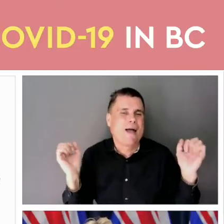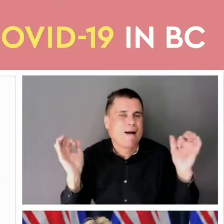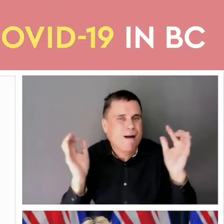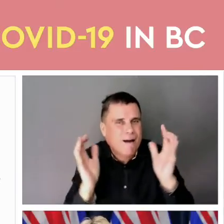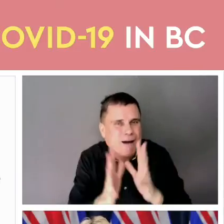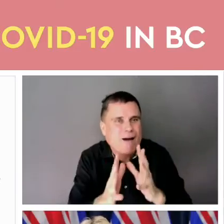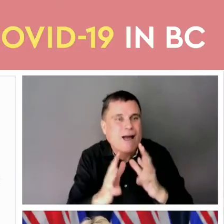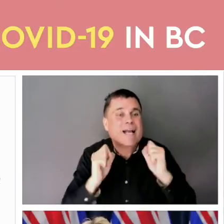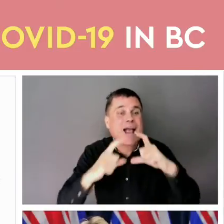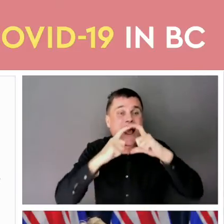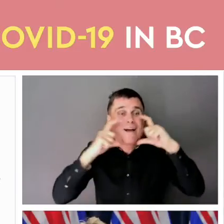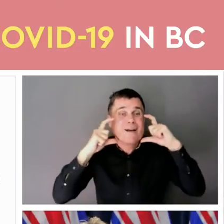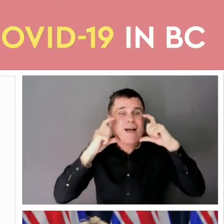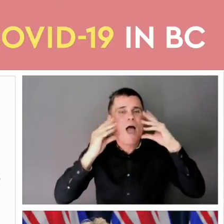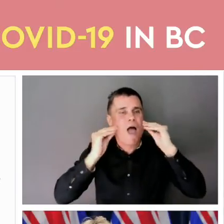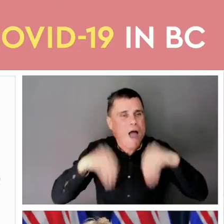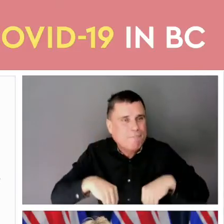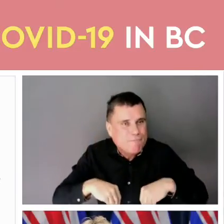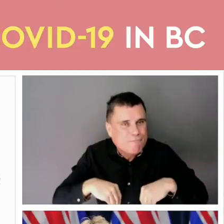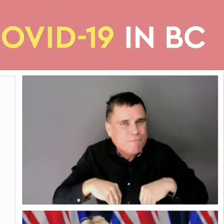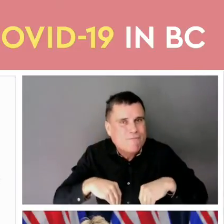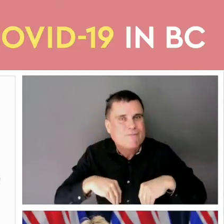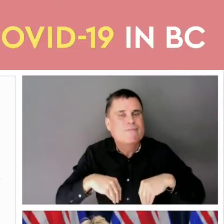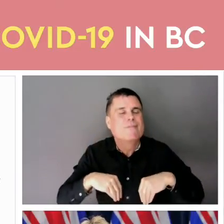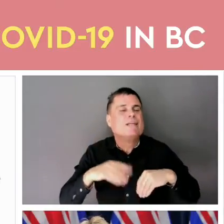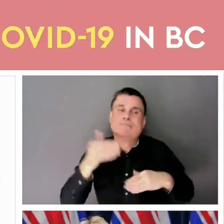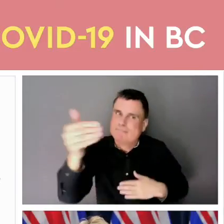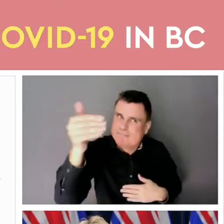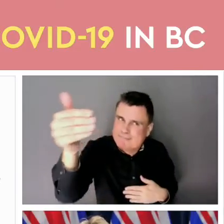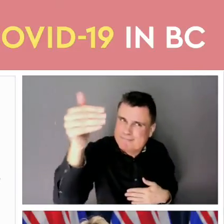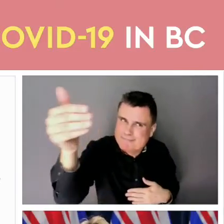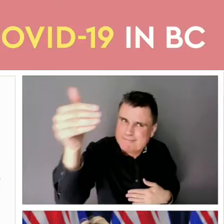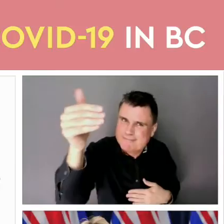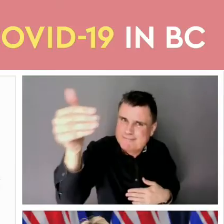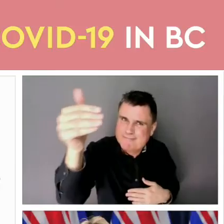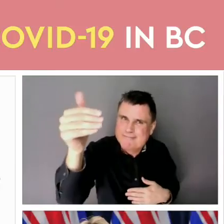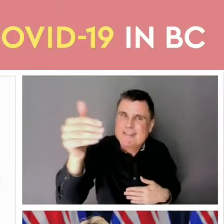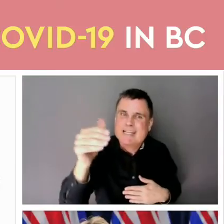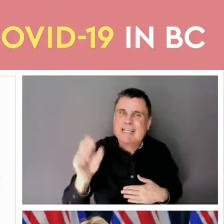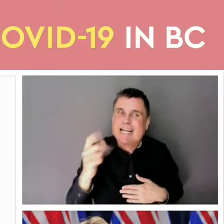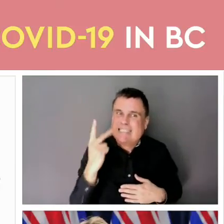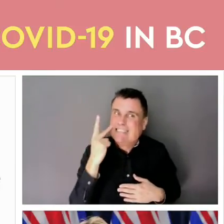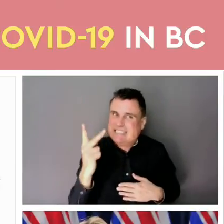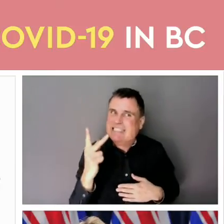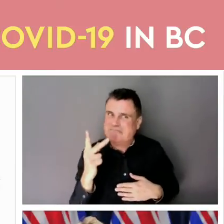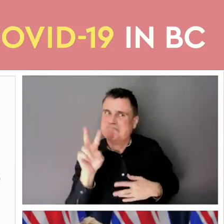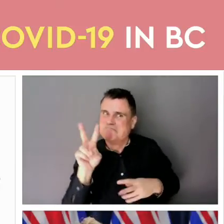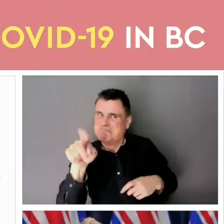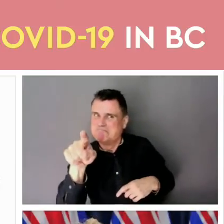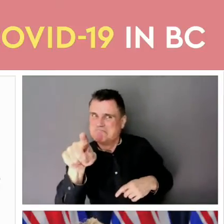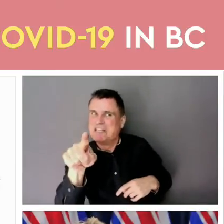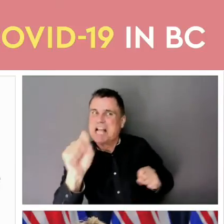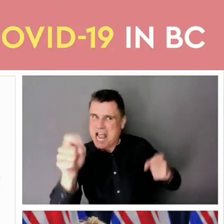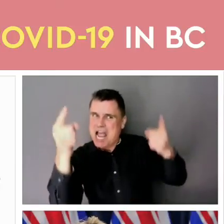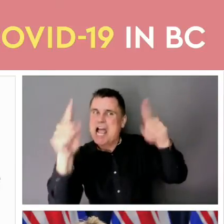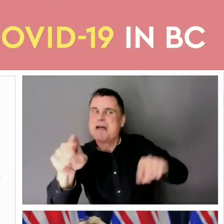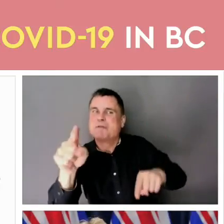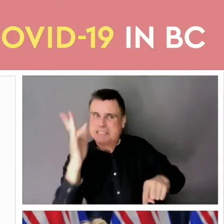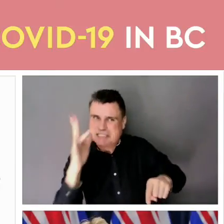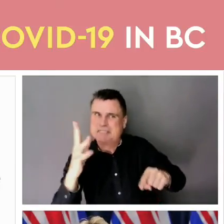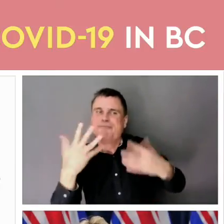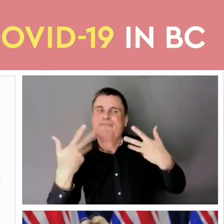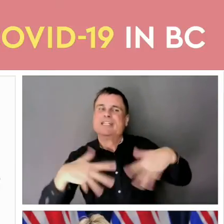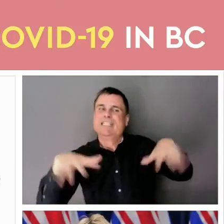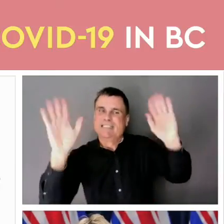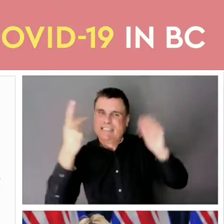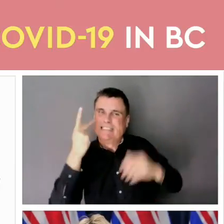off. And that is, it is insight, and I think that's important to recognize as well. We have made it this far.